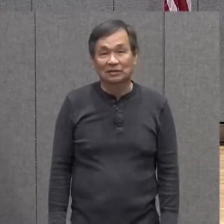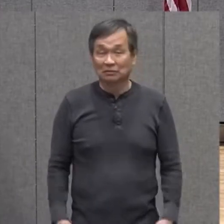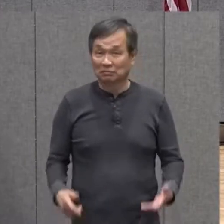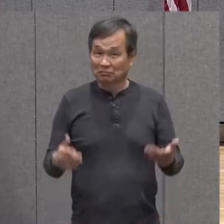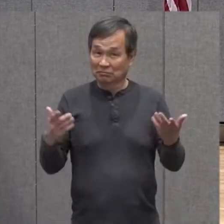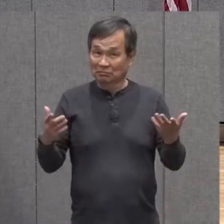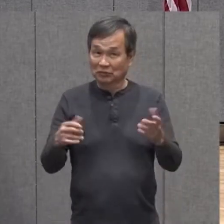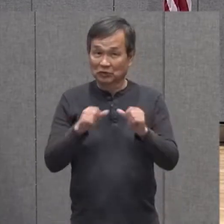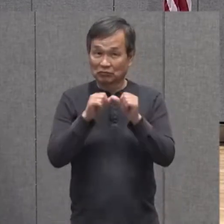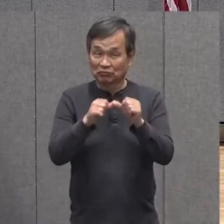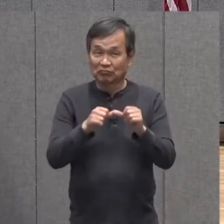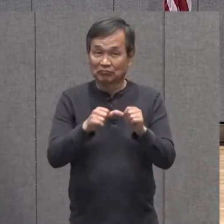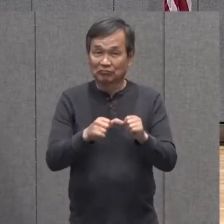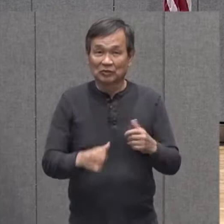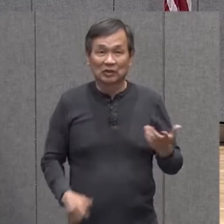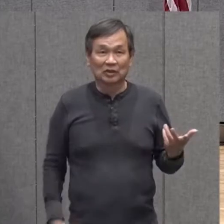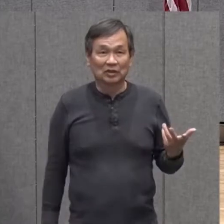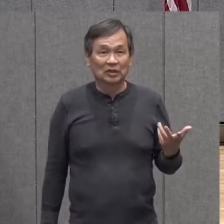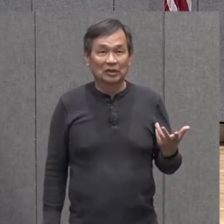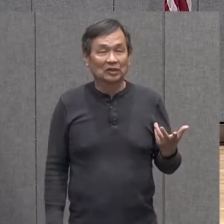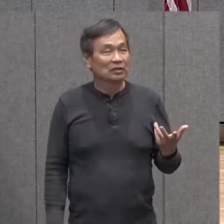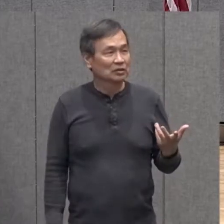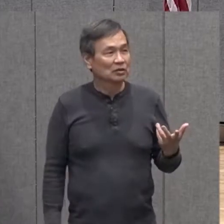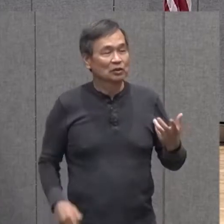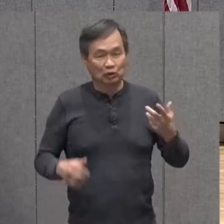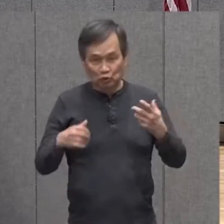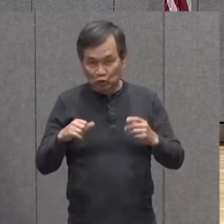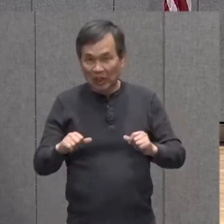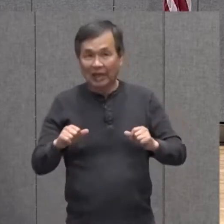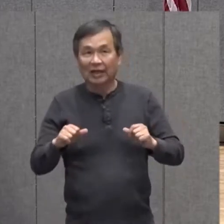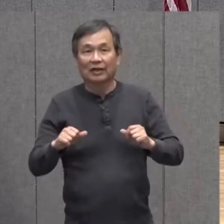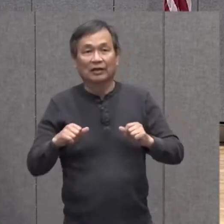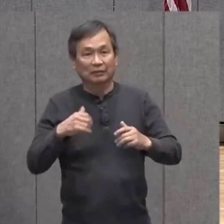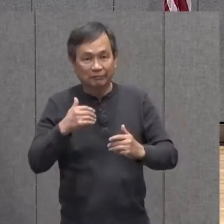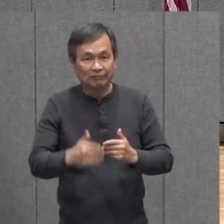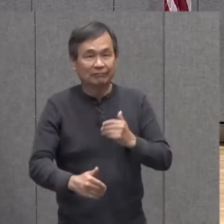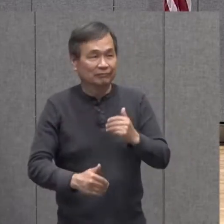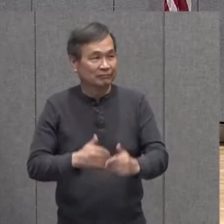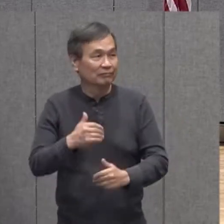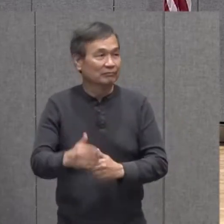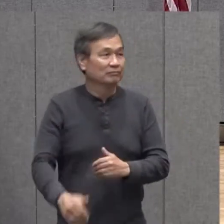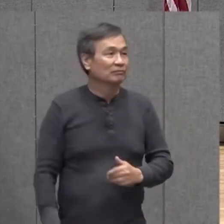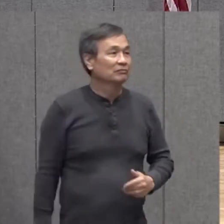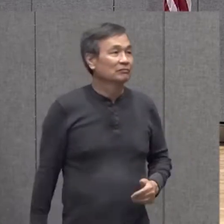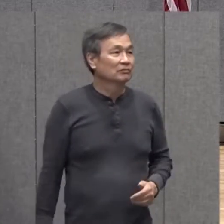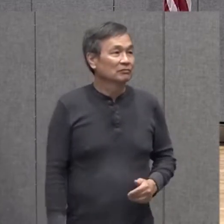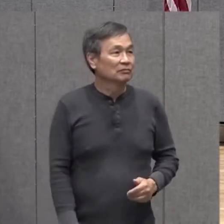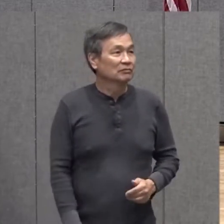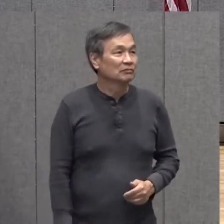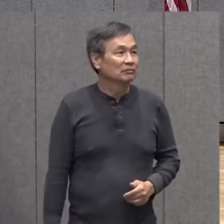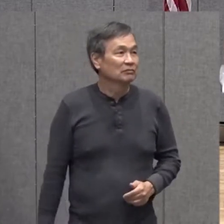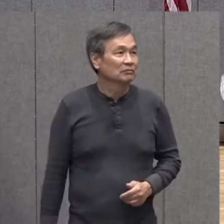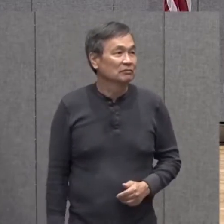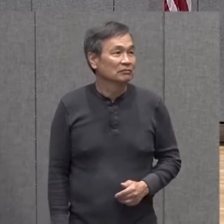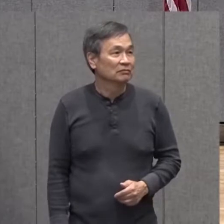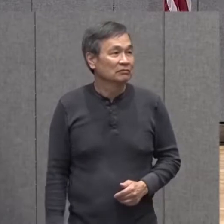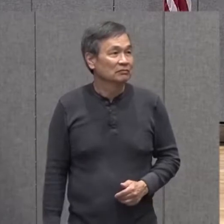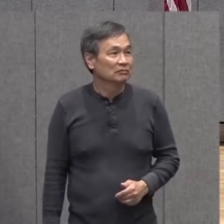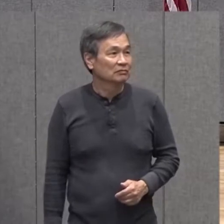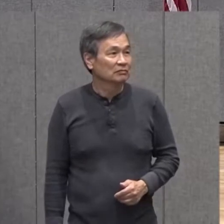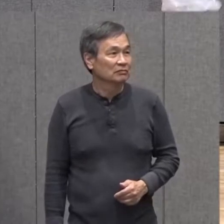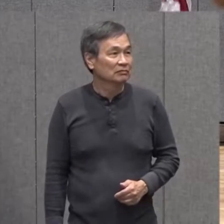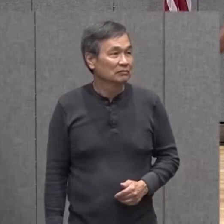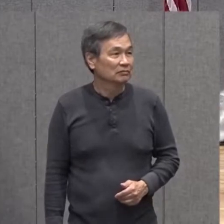catch. Again, I try and add the rhythm so that it's a little bit easier to remember this. So I'm going to get rid of the first one, and then I'm going to toss,